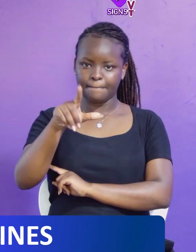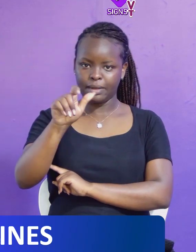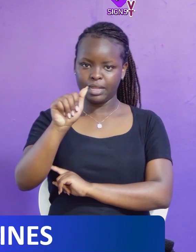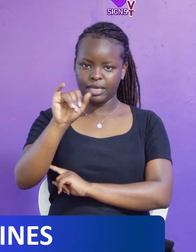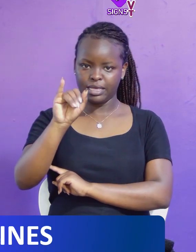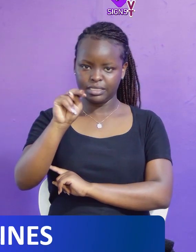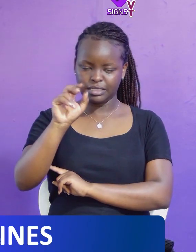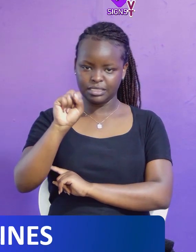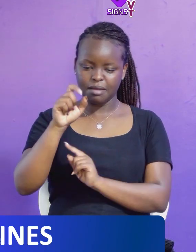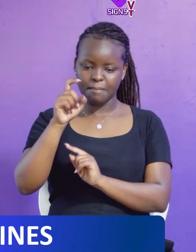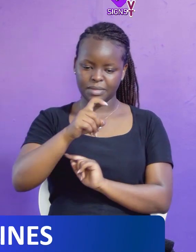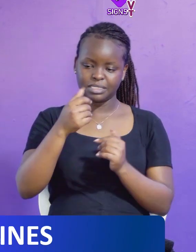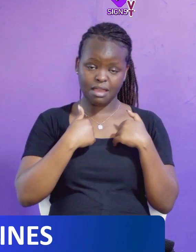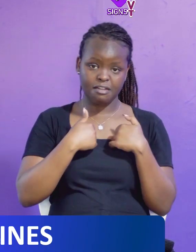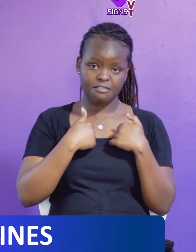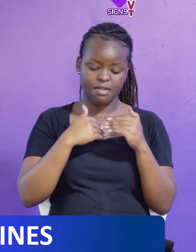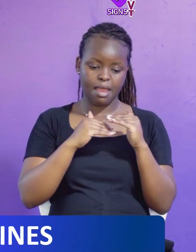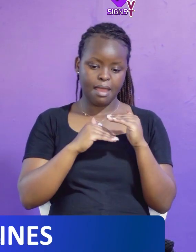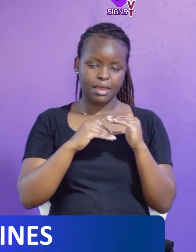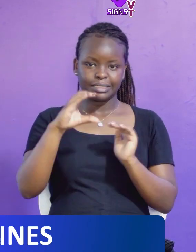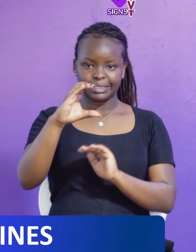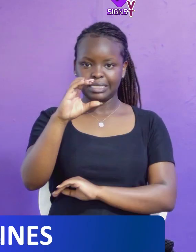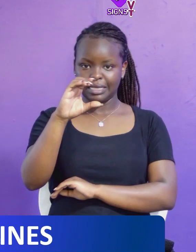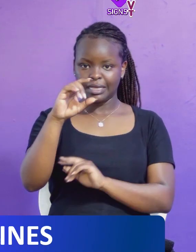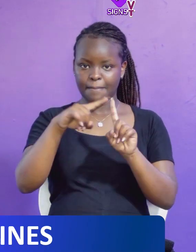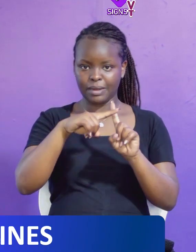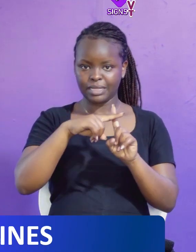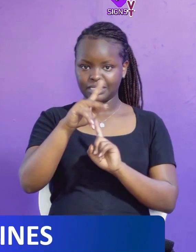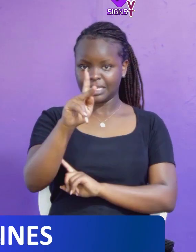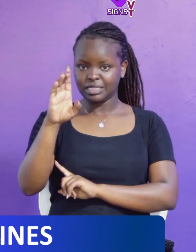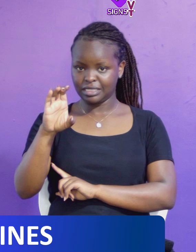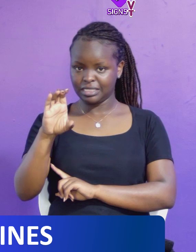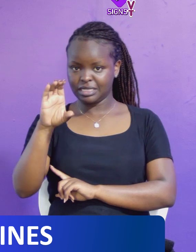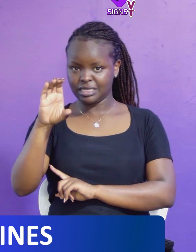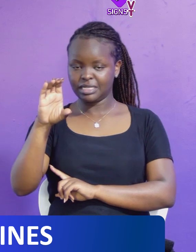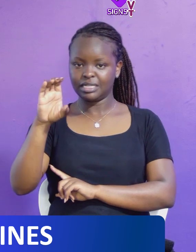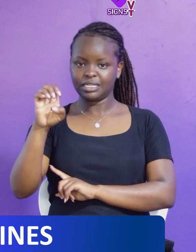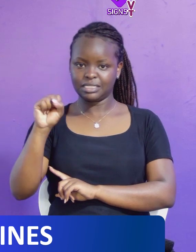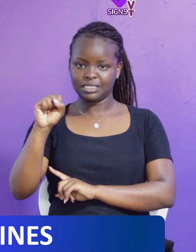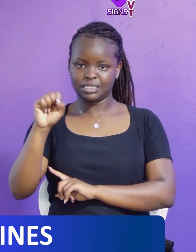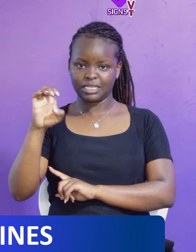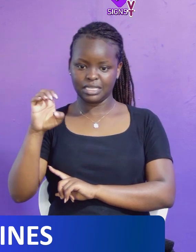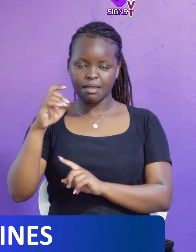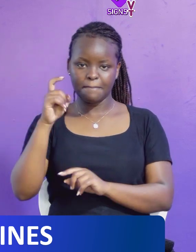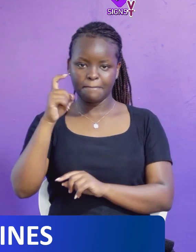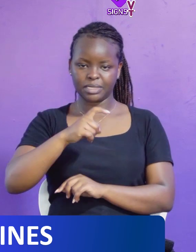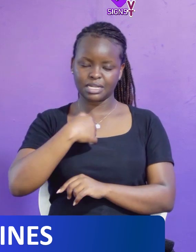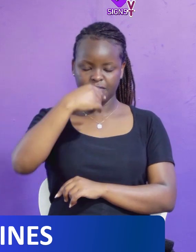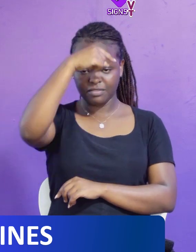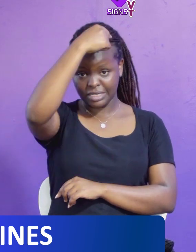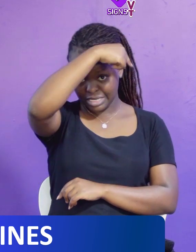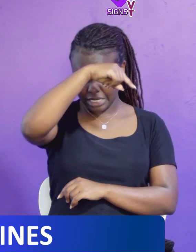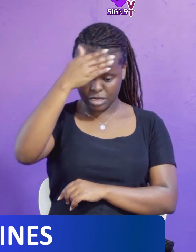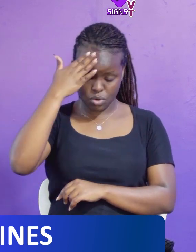must hold a minimum mean grade of C+ in KCSE, must be a degree holder from a recognized university